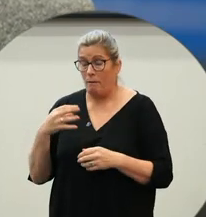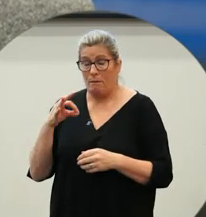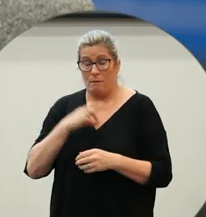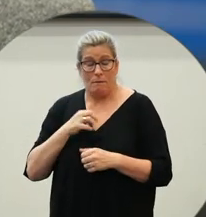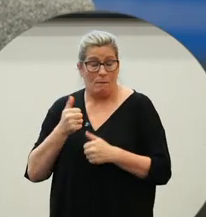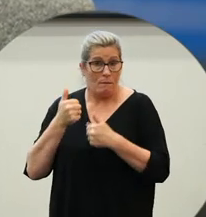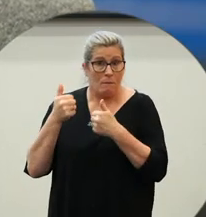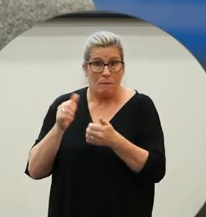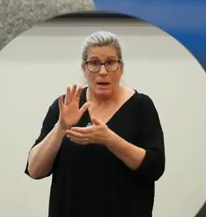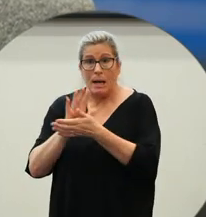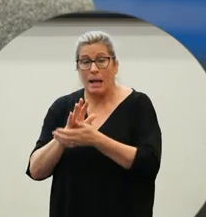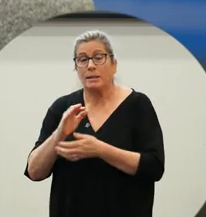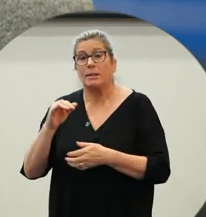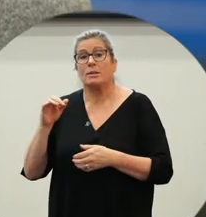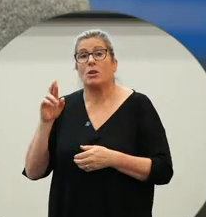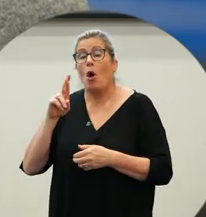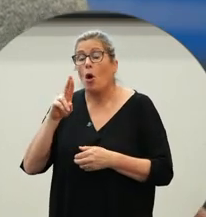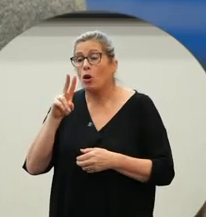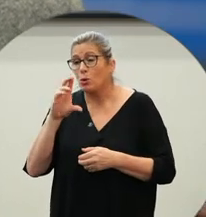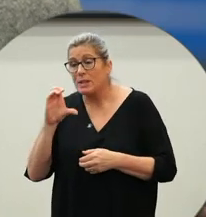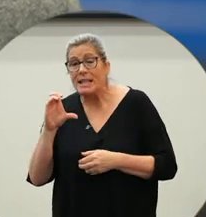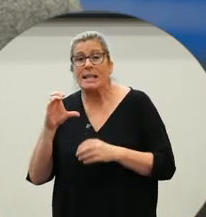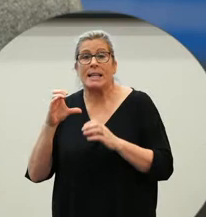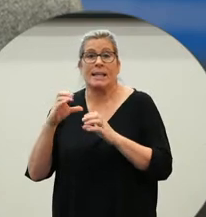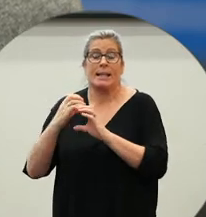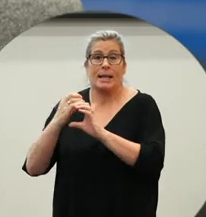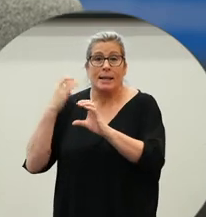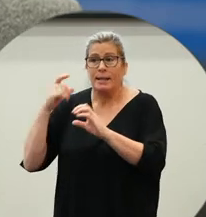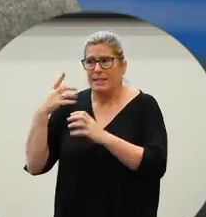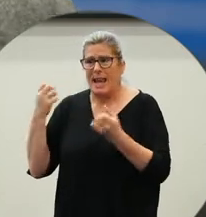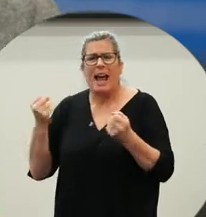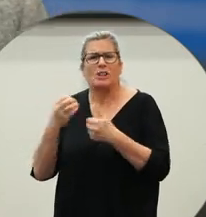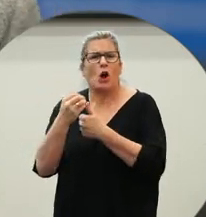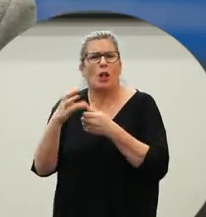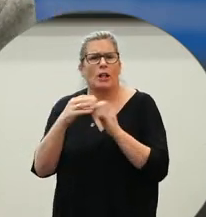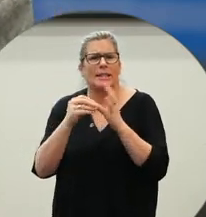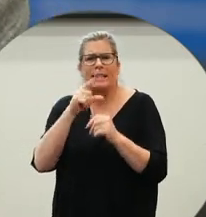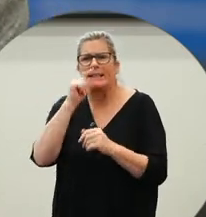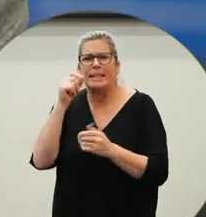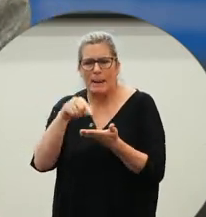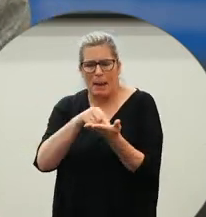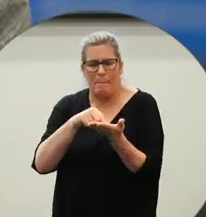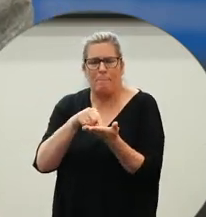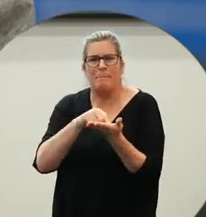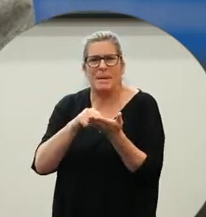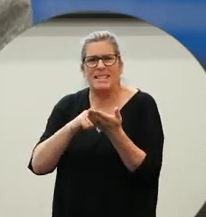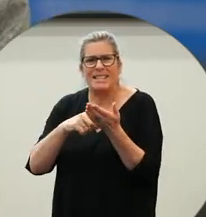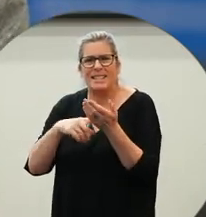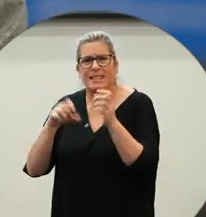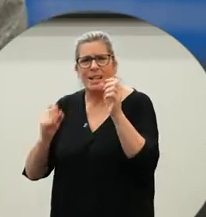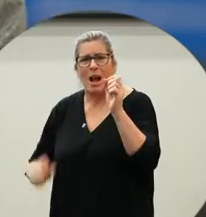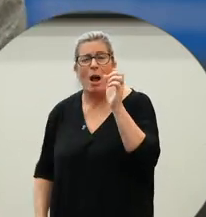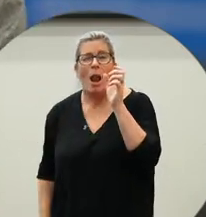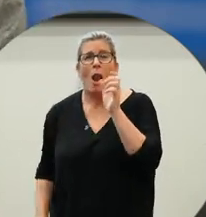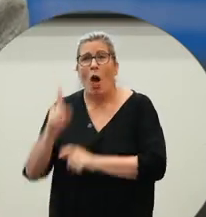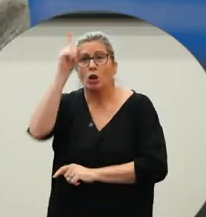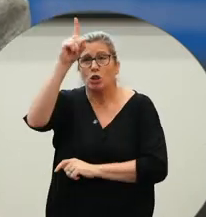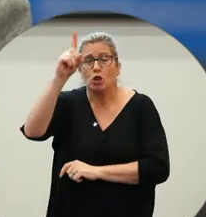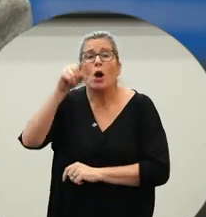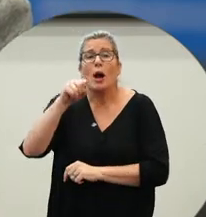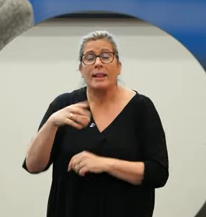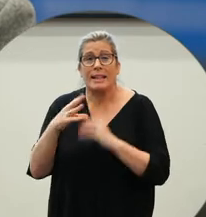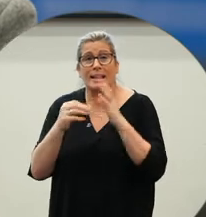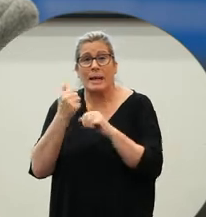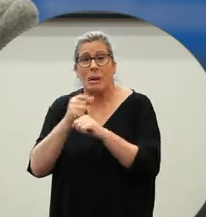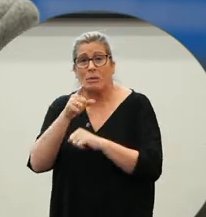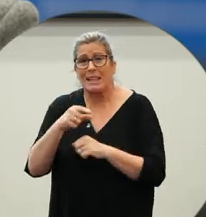and British Army Land Rovers. They had this thing they developed called the biscuit launcher, which was The biggest problem they had in Belfast when they fired these